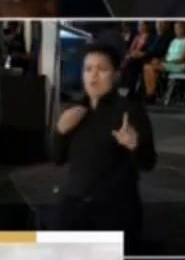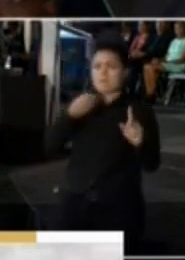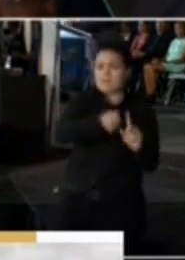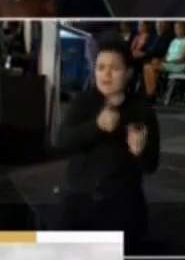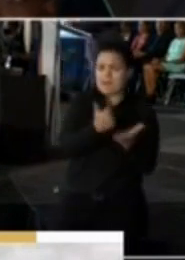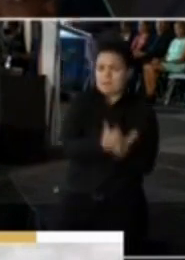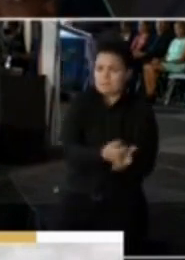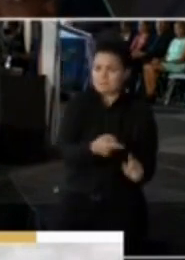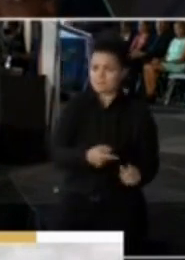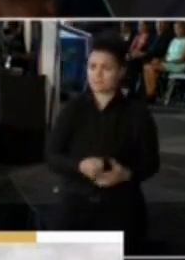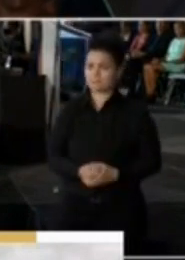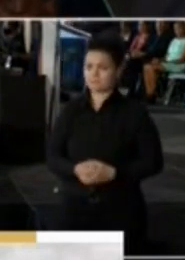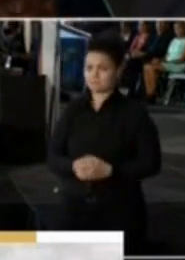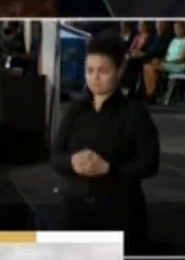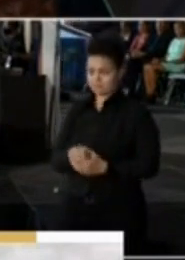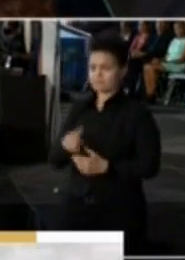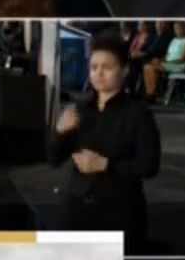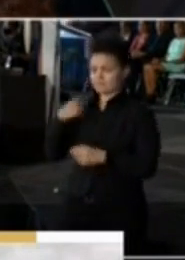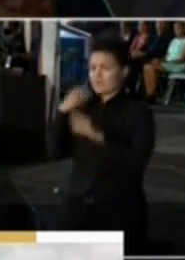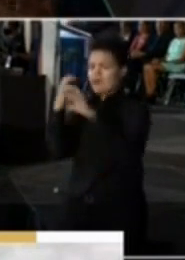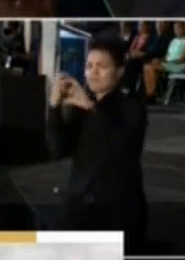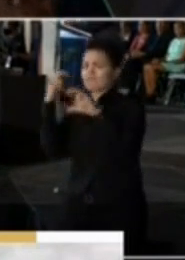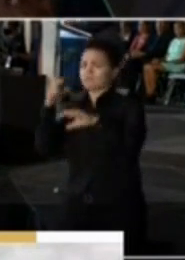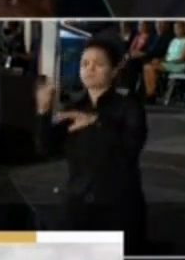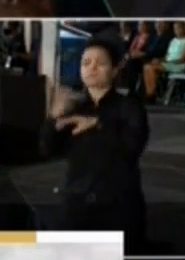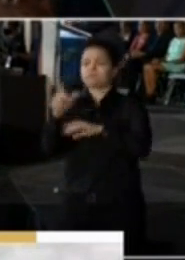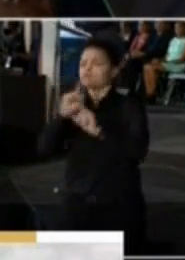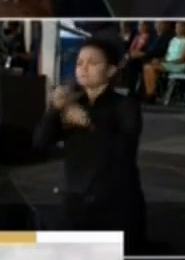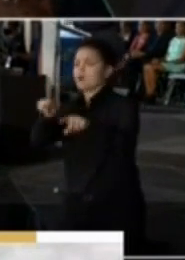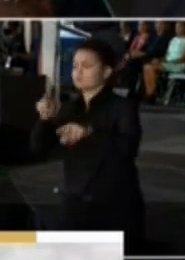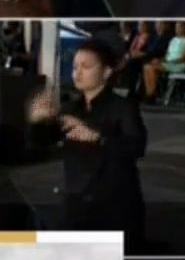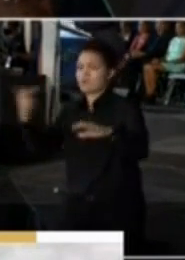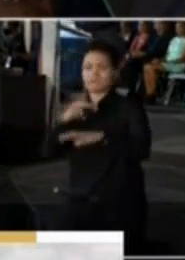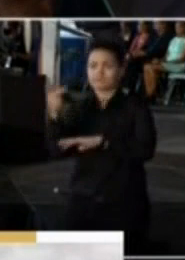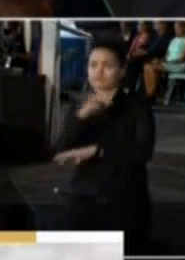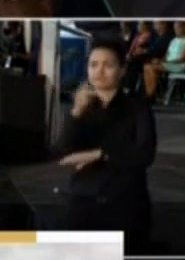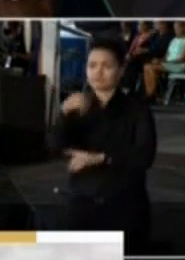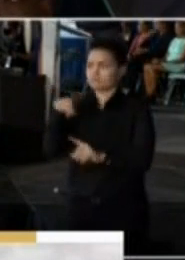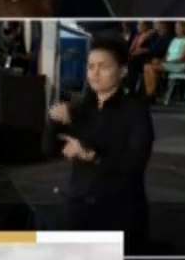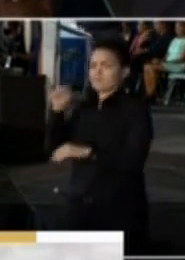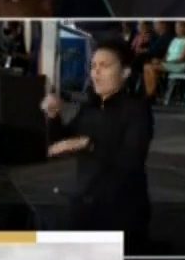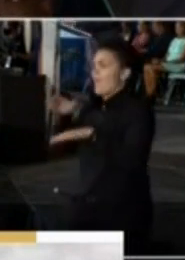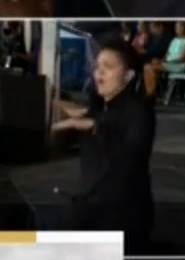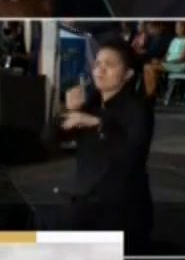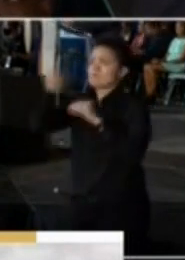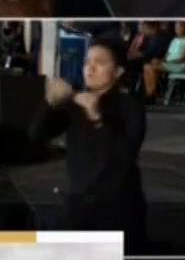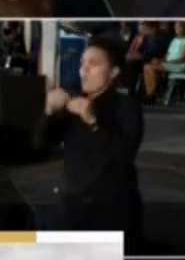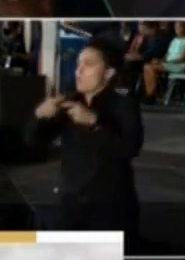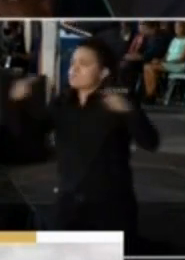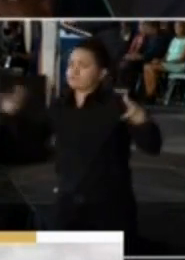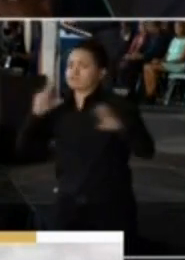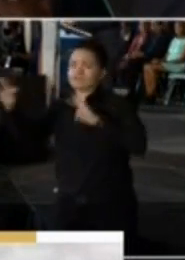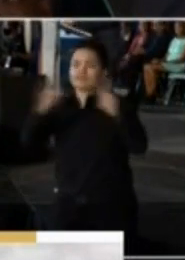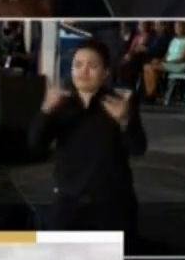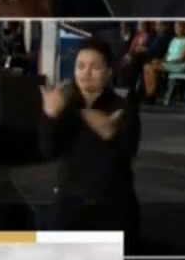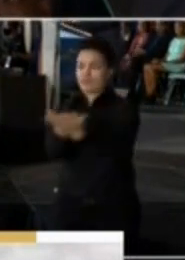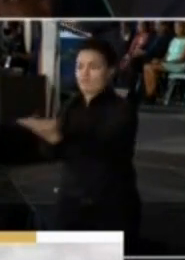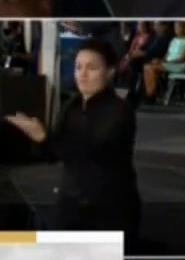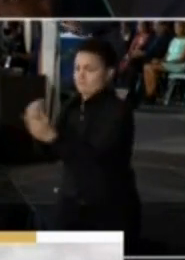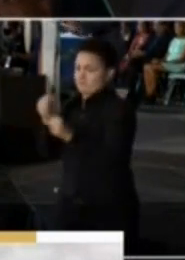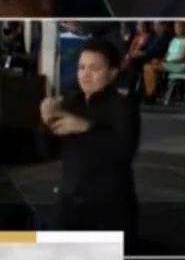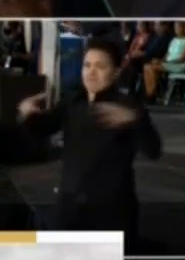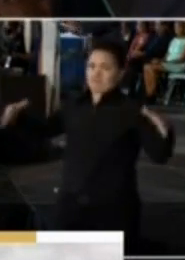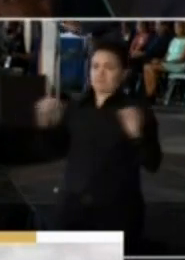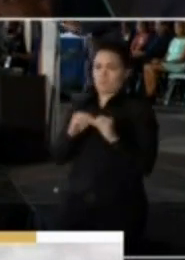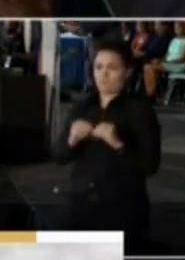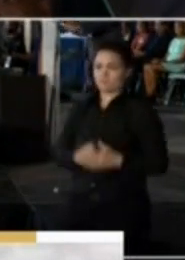people where they are. The Sheriff's Department has begun a new Medicaid-assisted treatment unit to provide addiction services